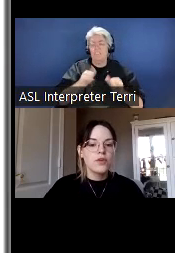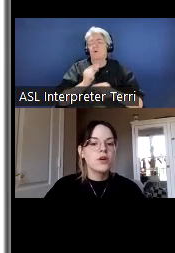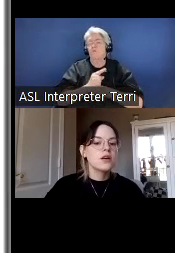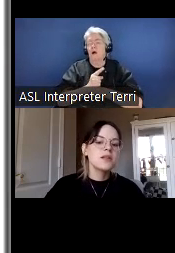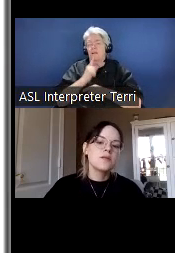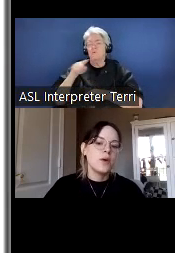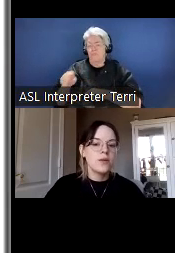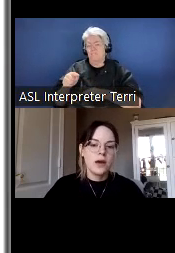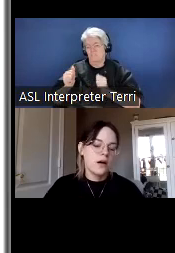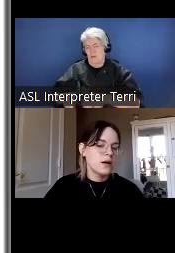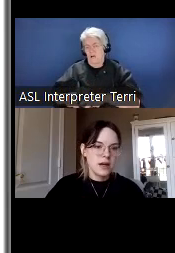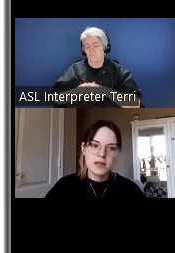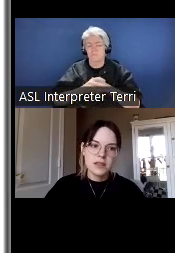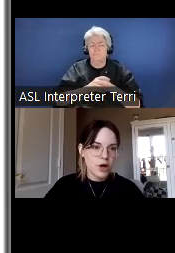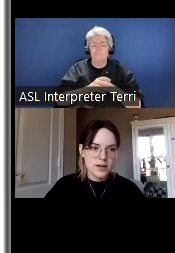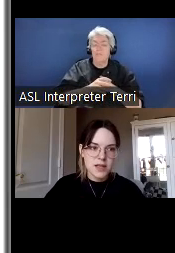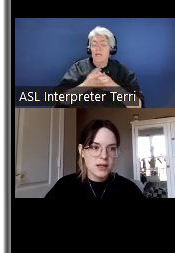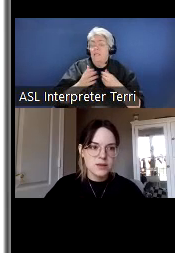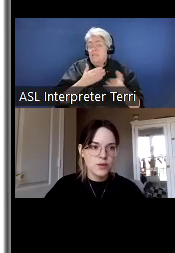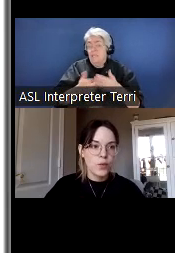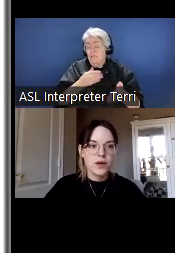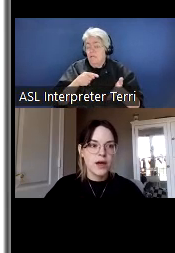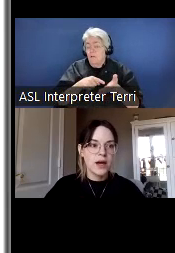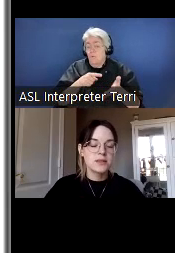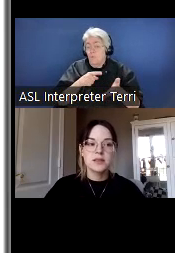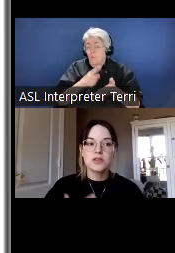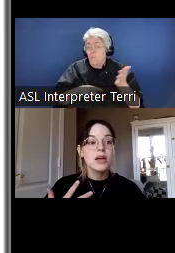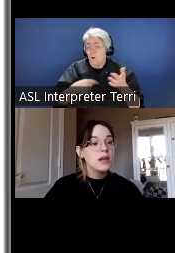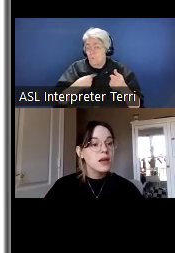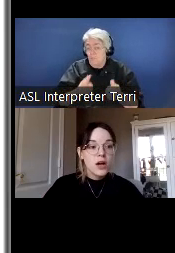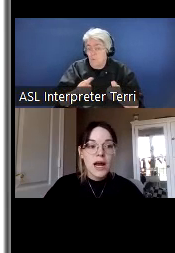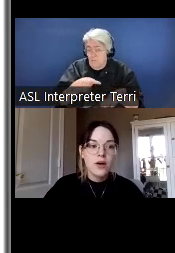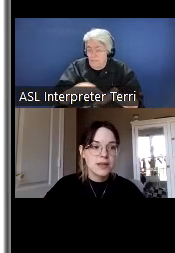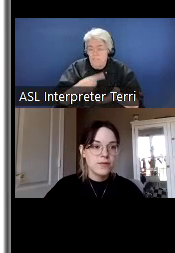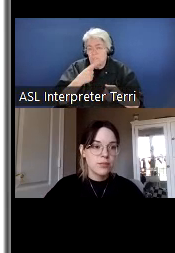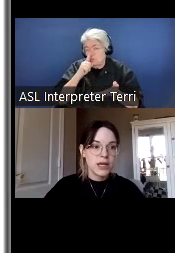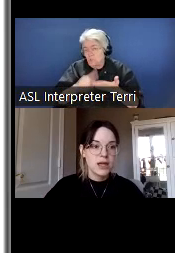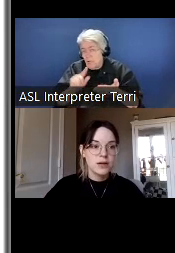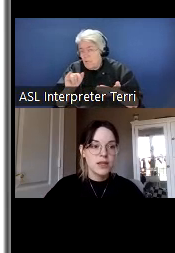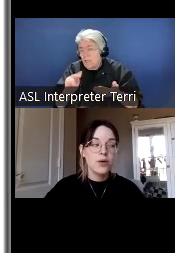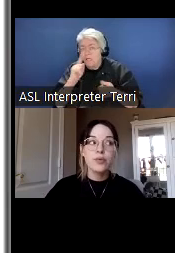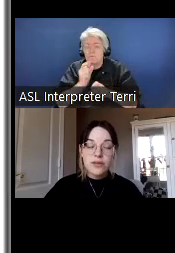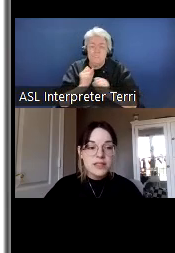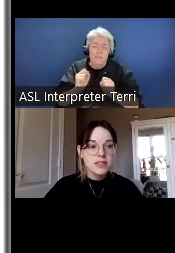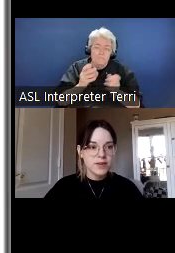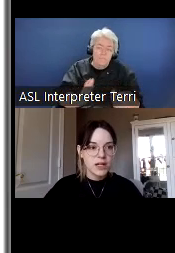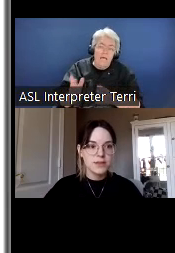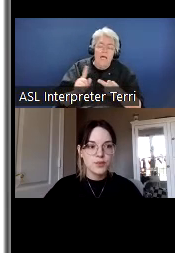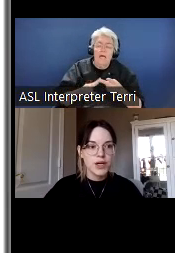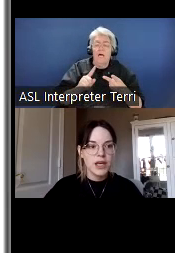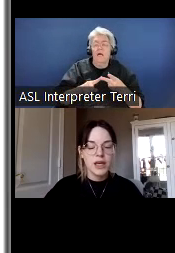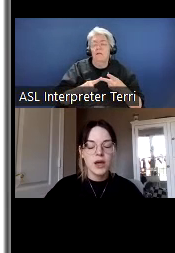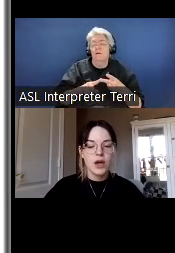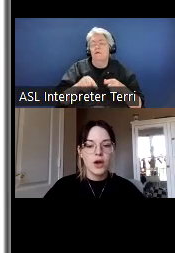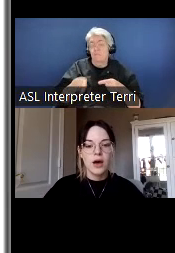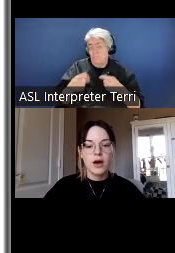And regardless of where we are in this process, whether that's checking in on how a safety plan that we previously developed